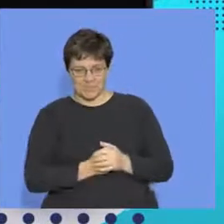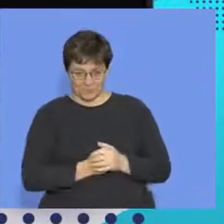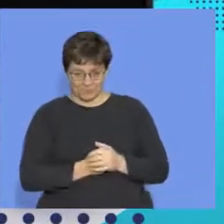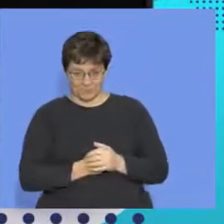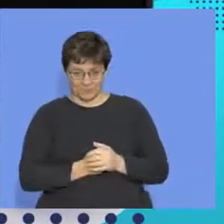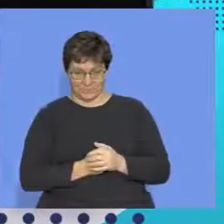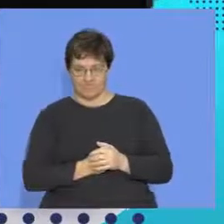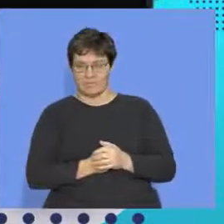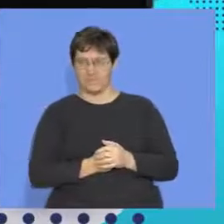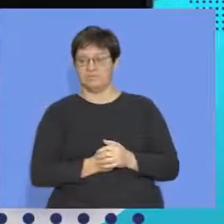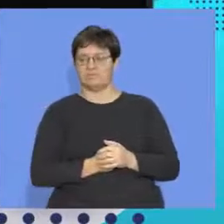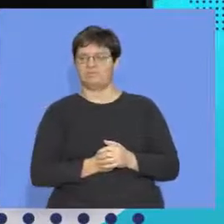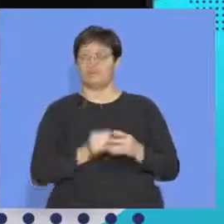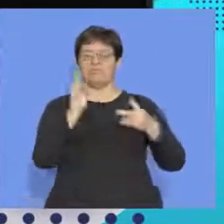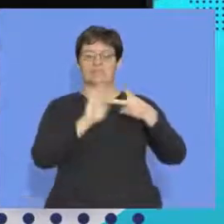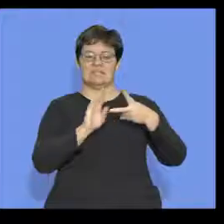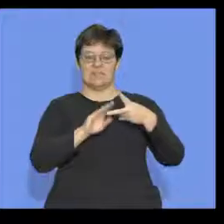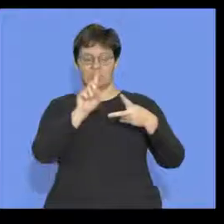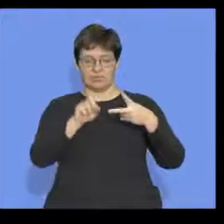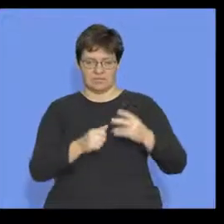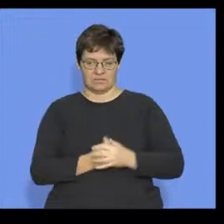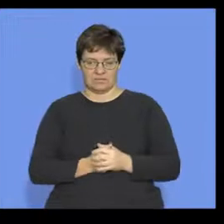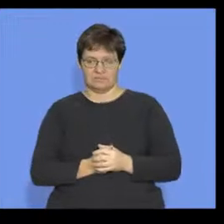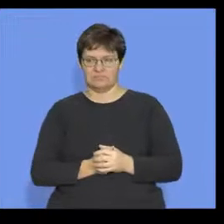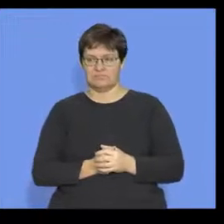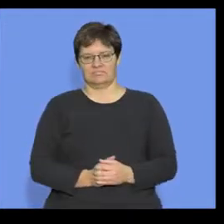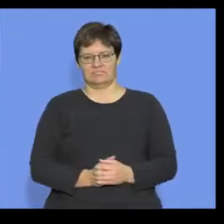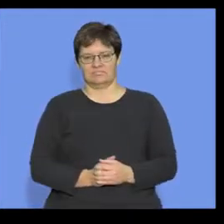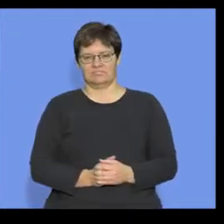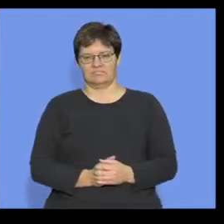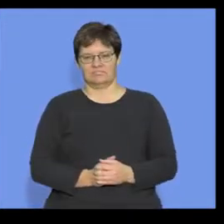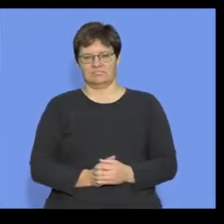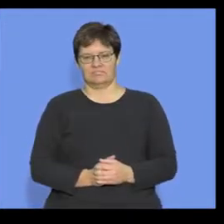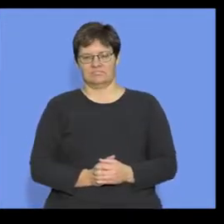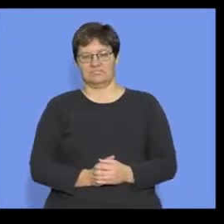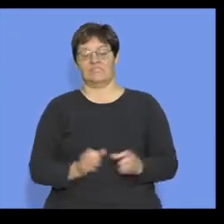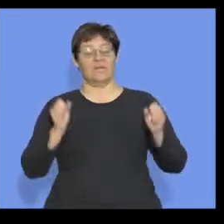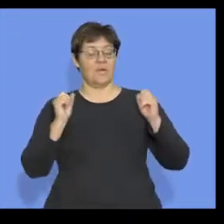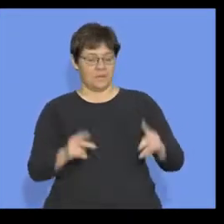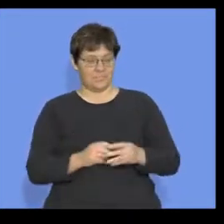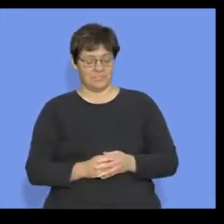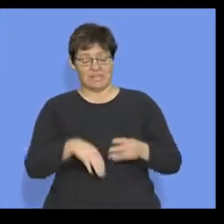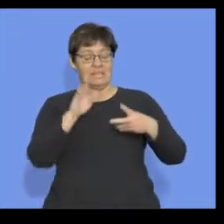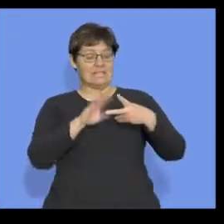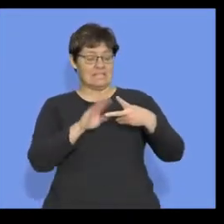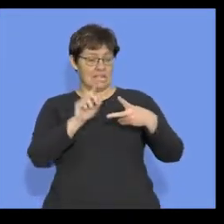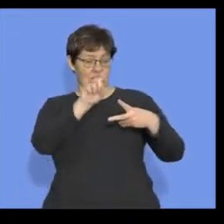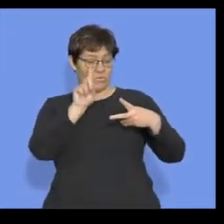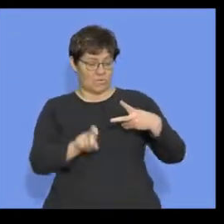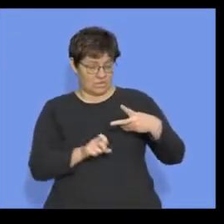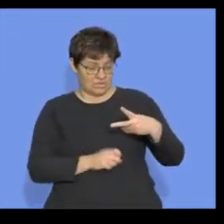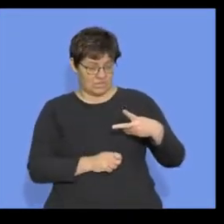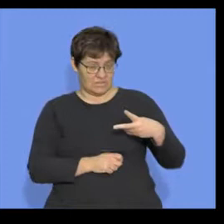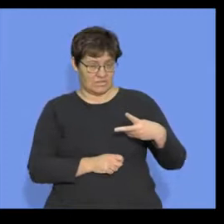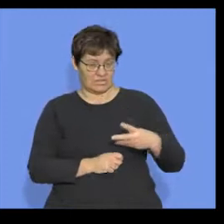Okay. Now let's look at our second question. Okay, so the second question will still have